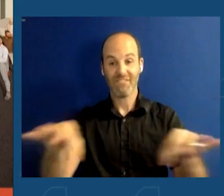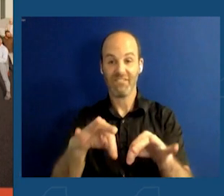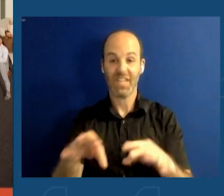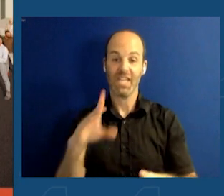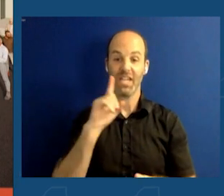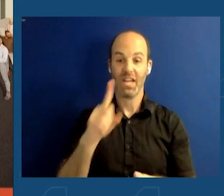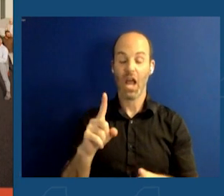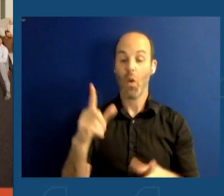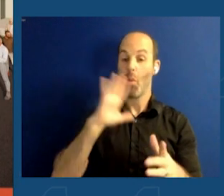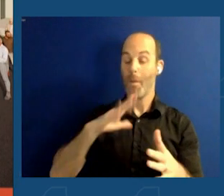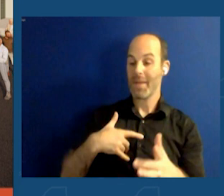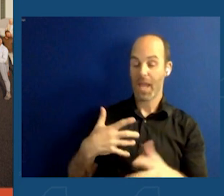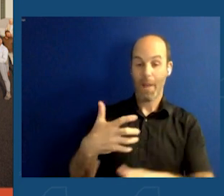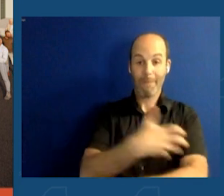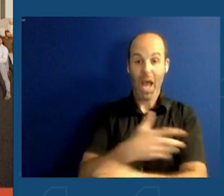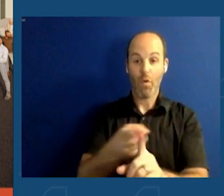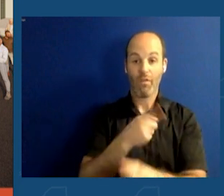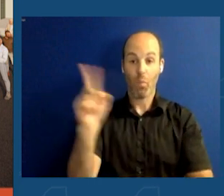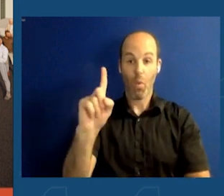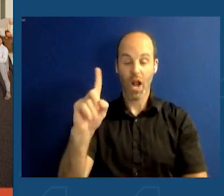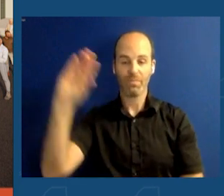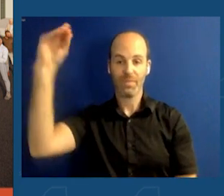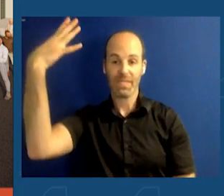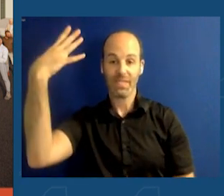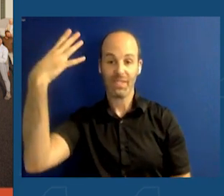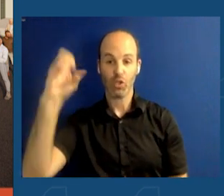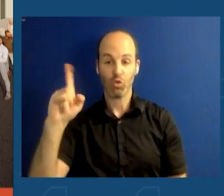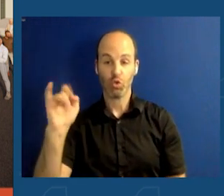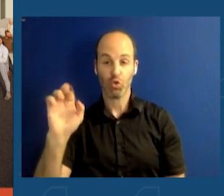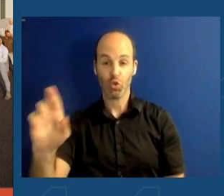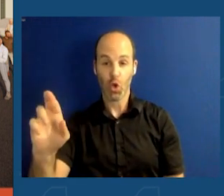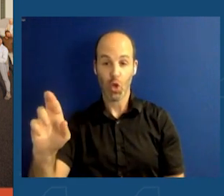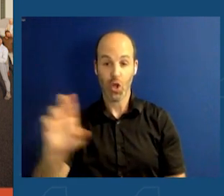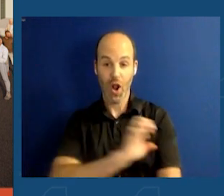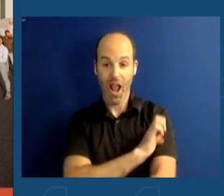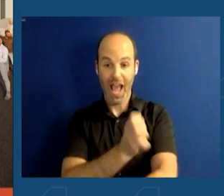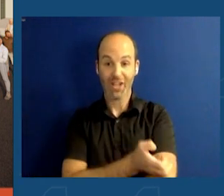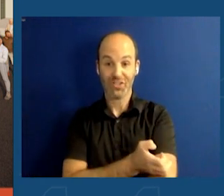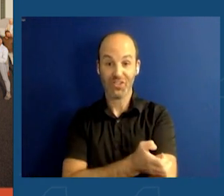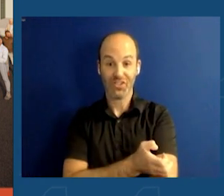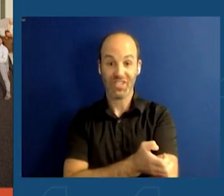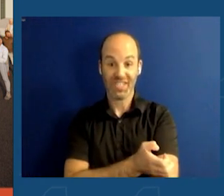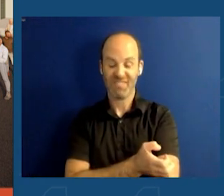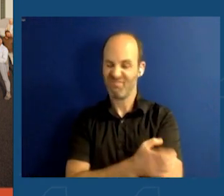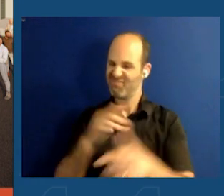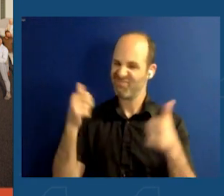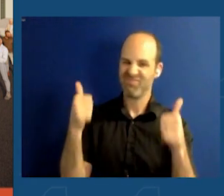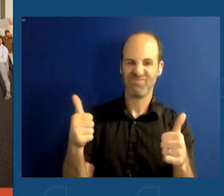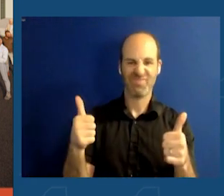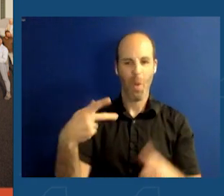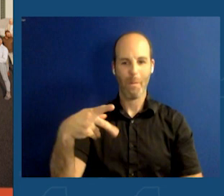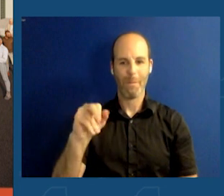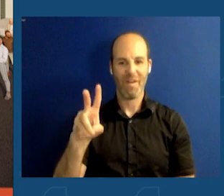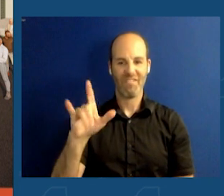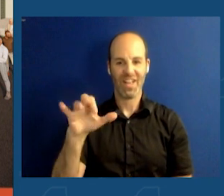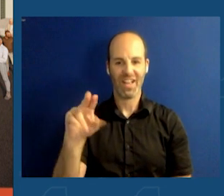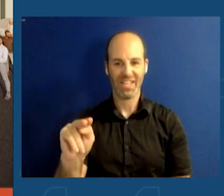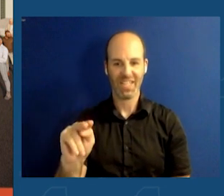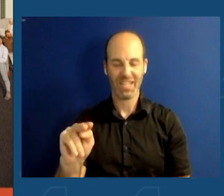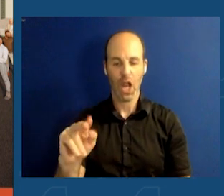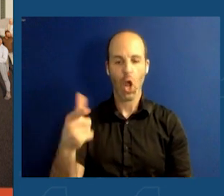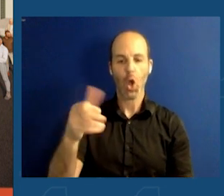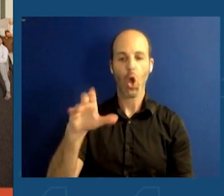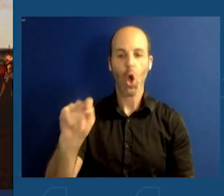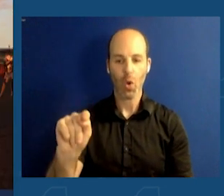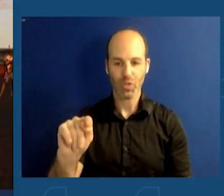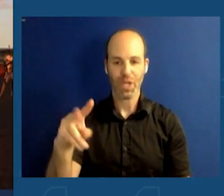energy. How much fun is that going to be? So that's going to be great. A goat pavilion. A new concessions